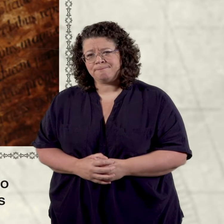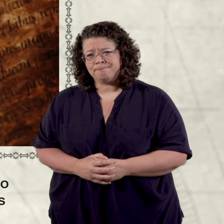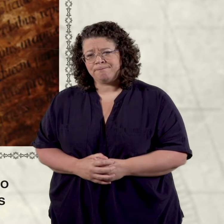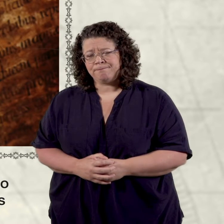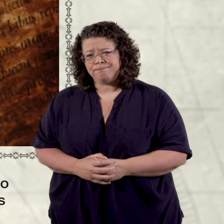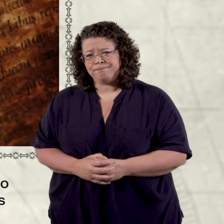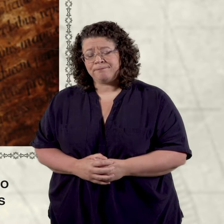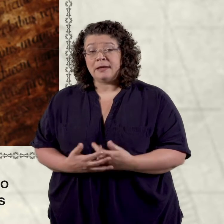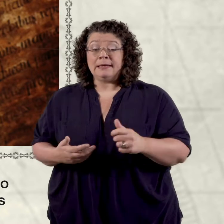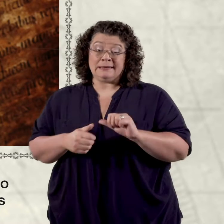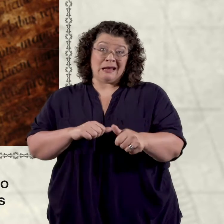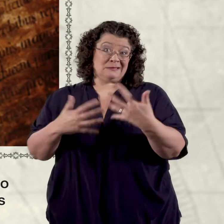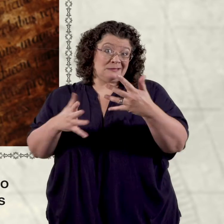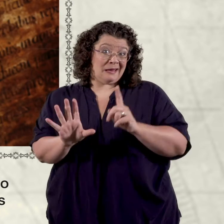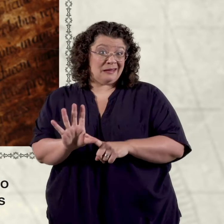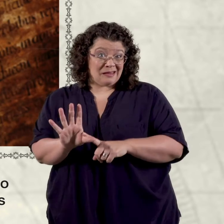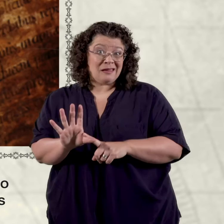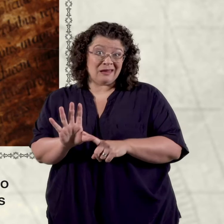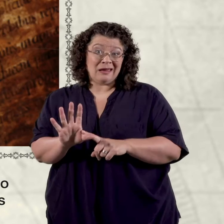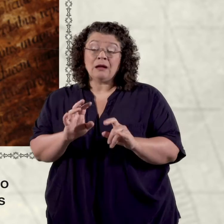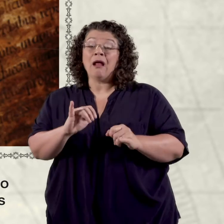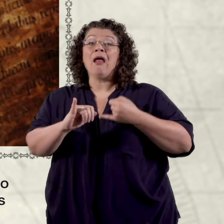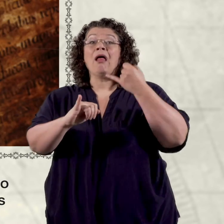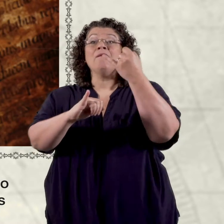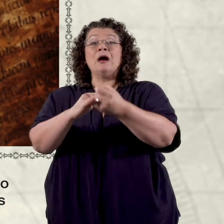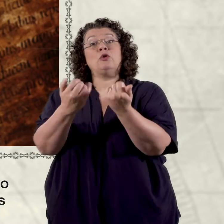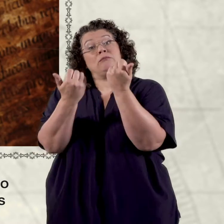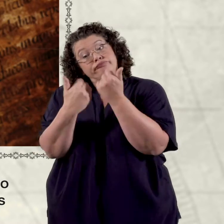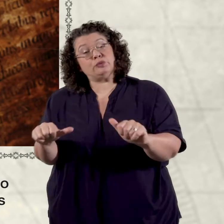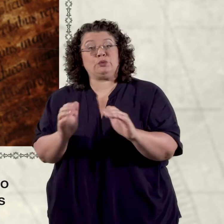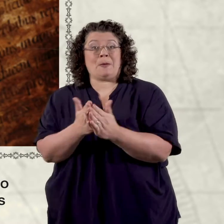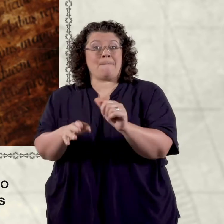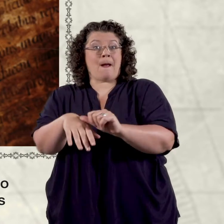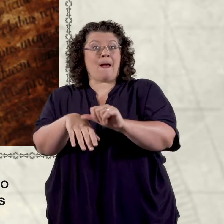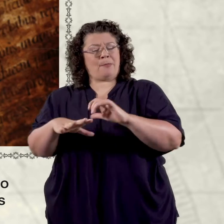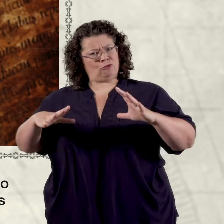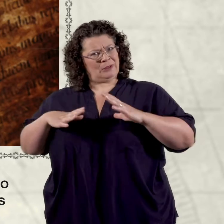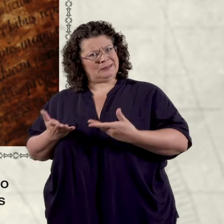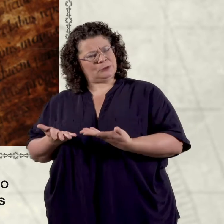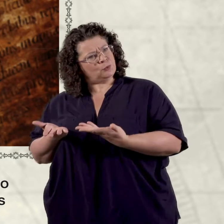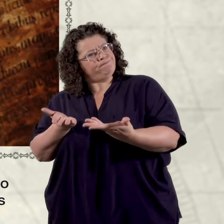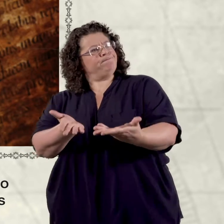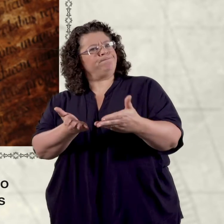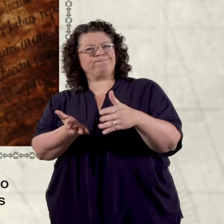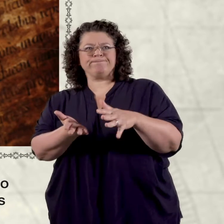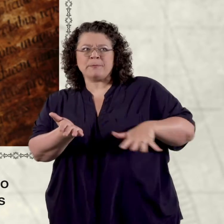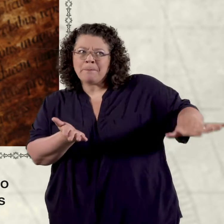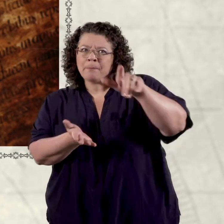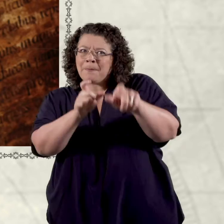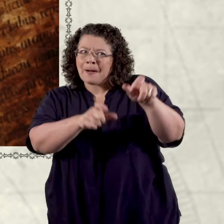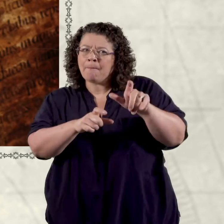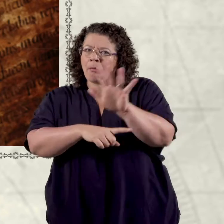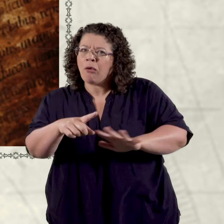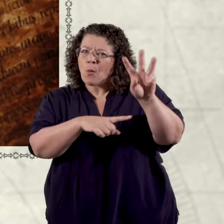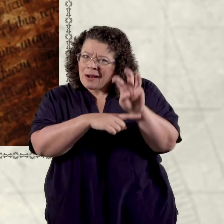but eventually my Bible was ready to be presented to the people of Wales